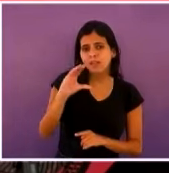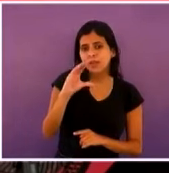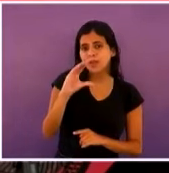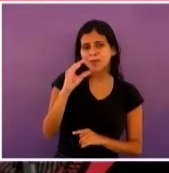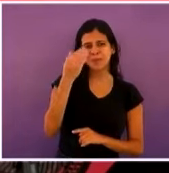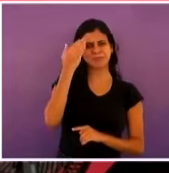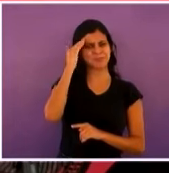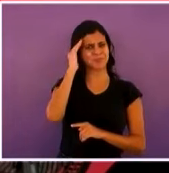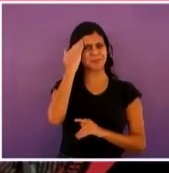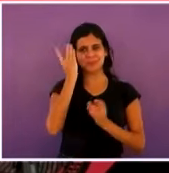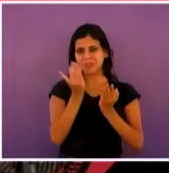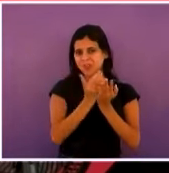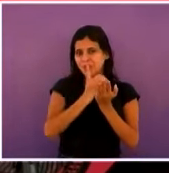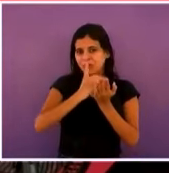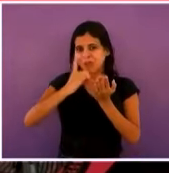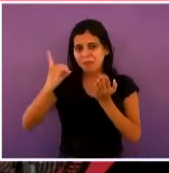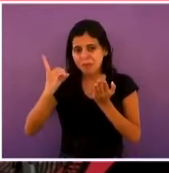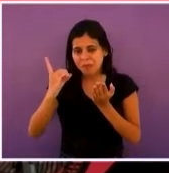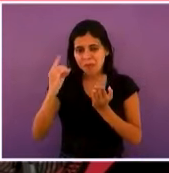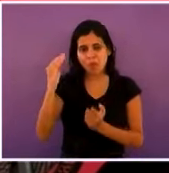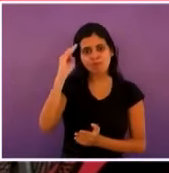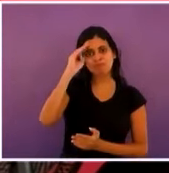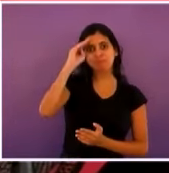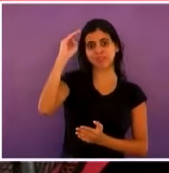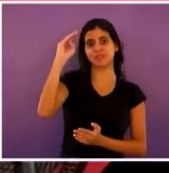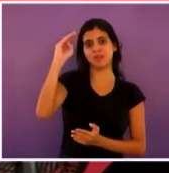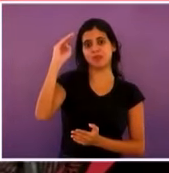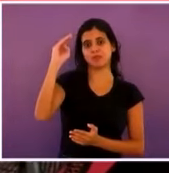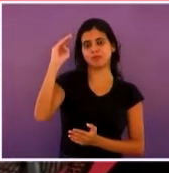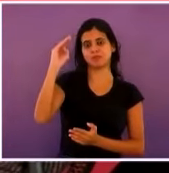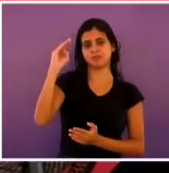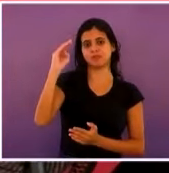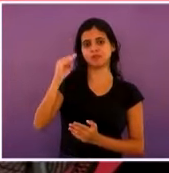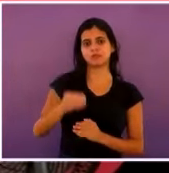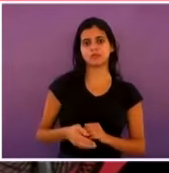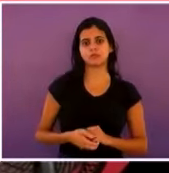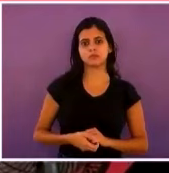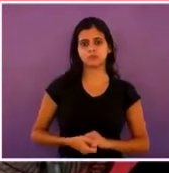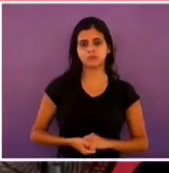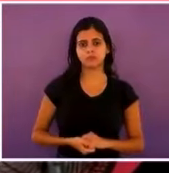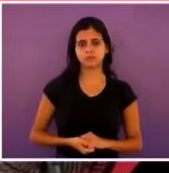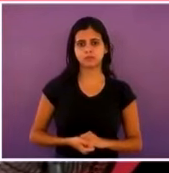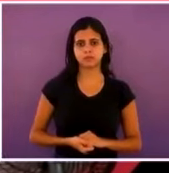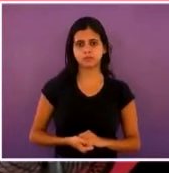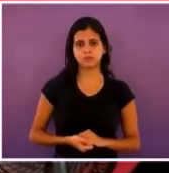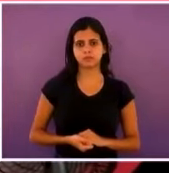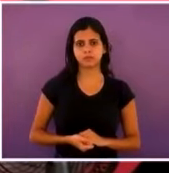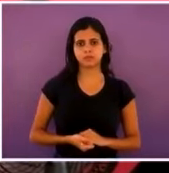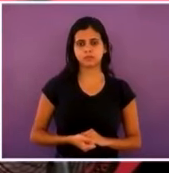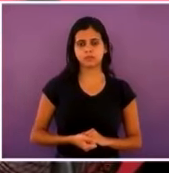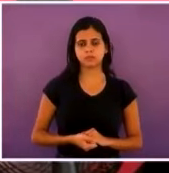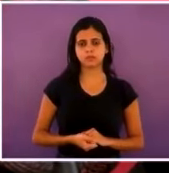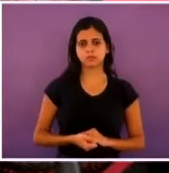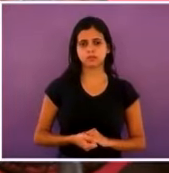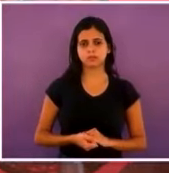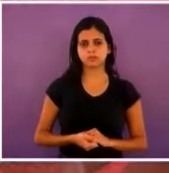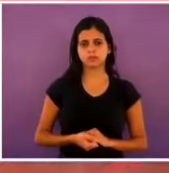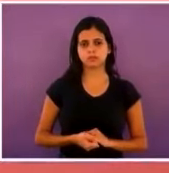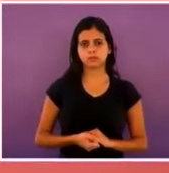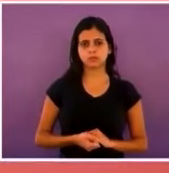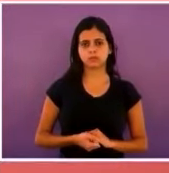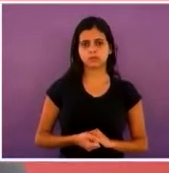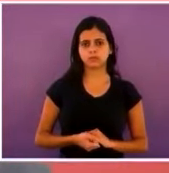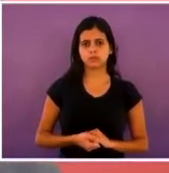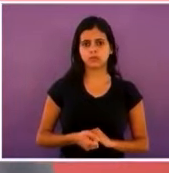Bíblia como a autoridade última. But only as one of the many authorities. Mas